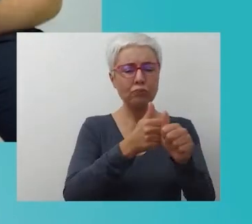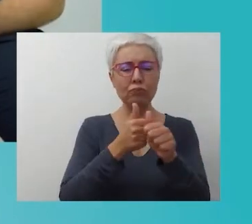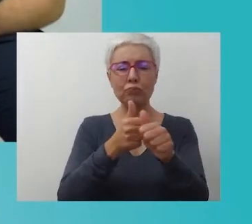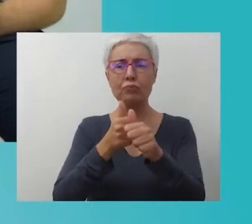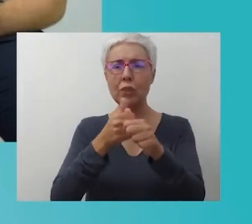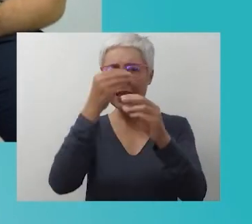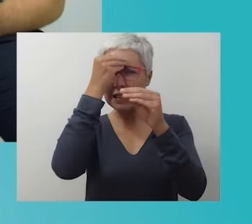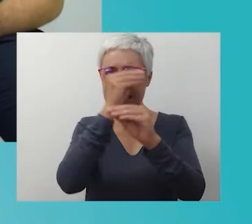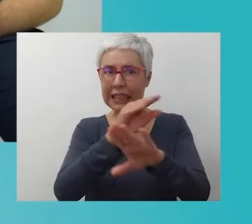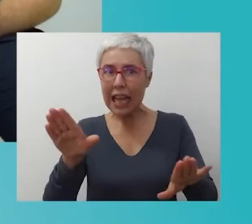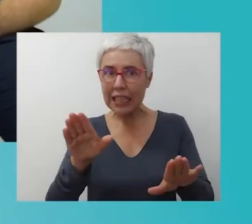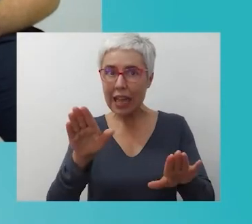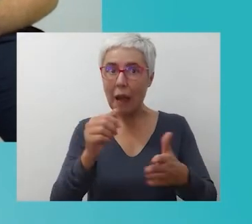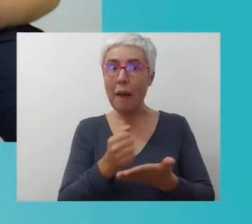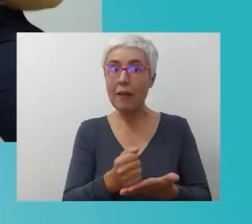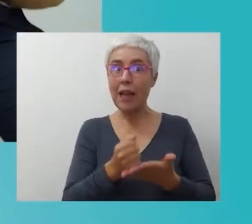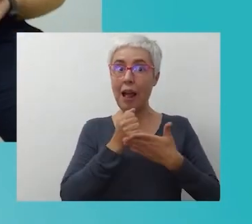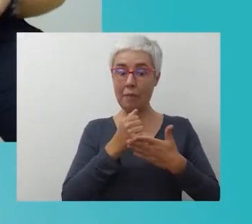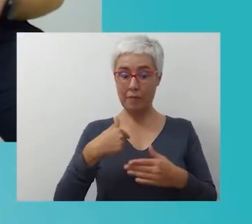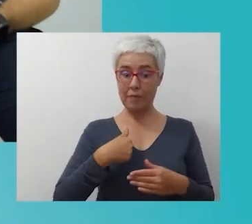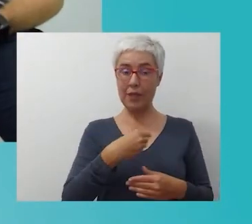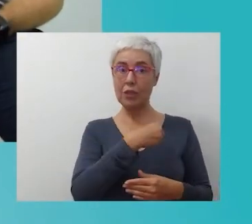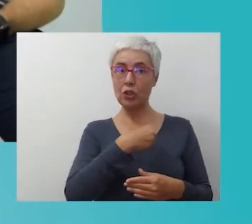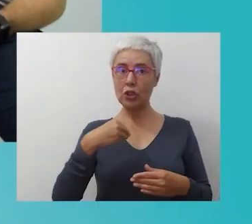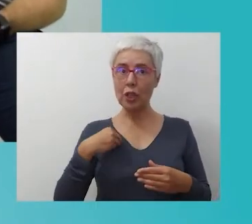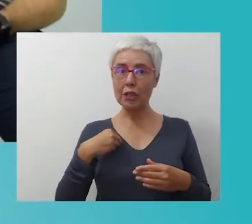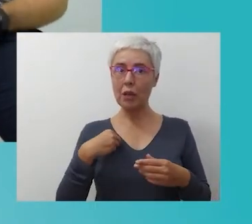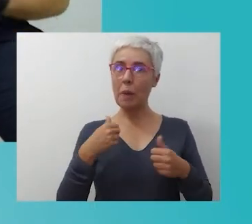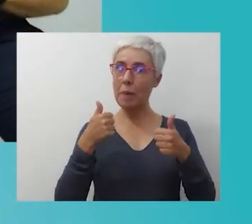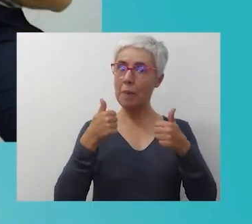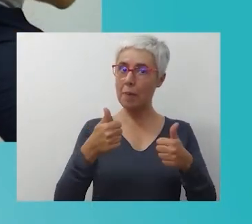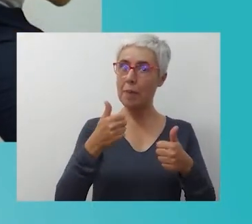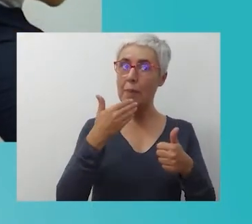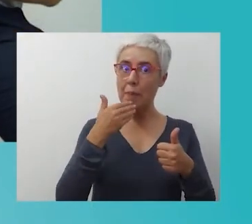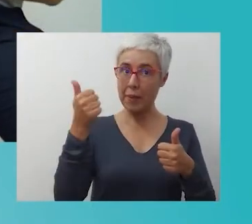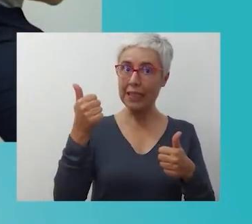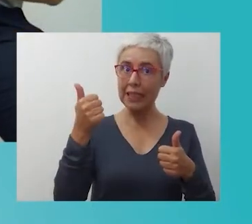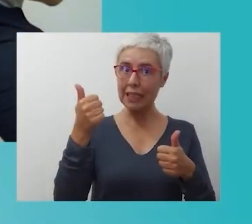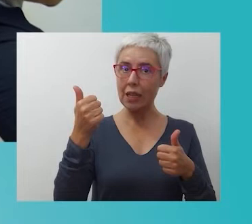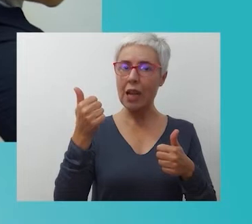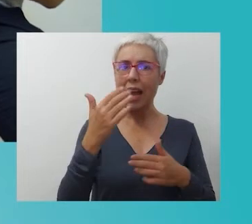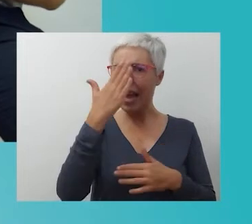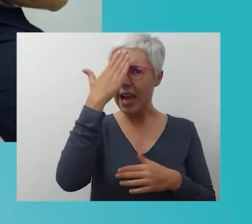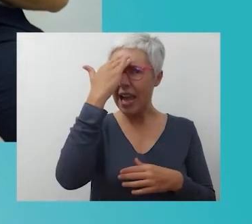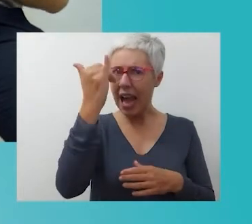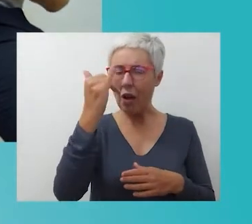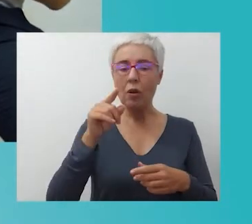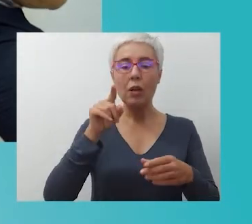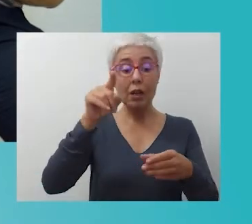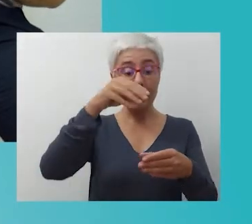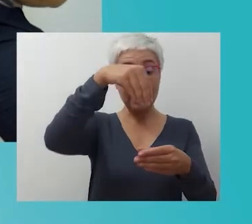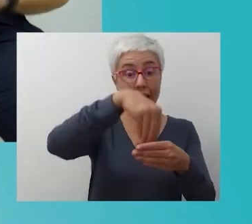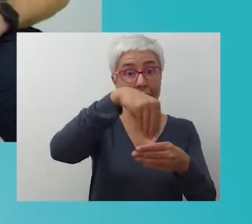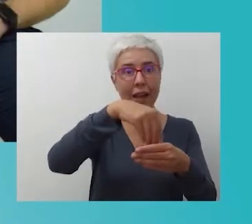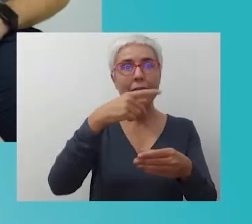data and also helps in the medical resource optimization. All this is thanks to the clinically validated